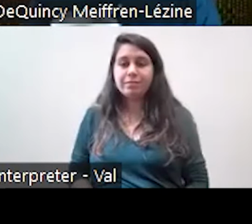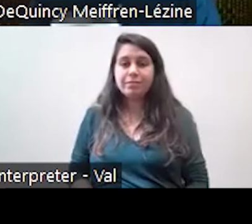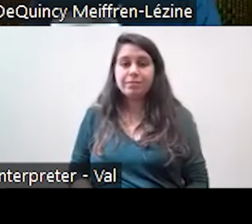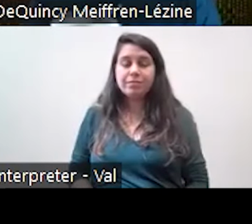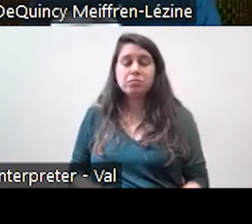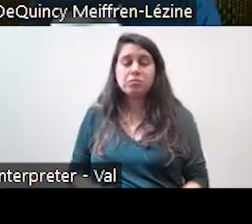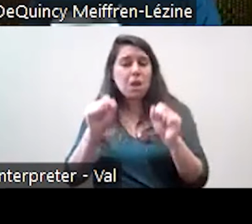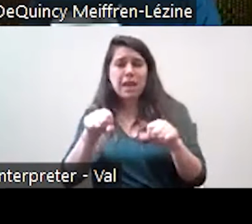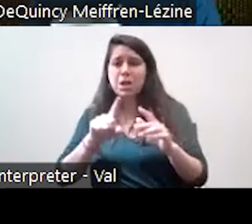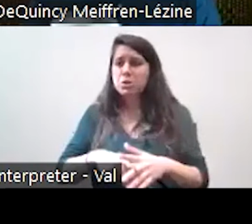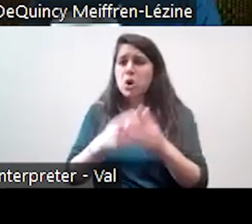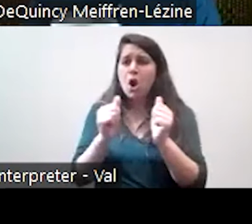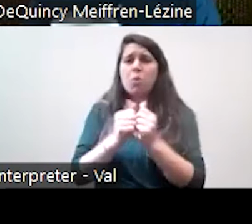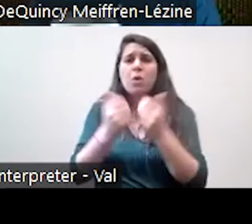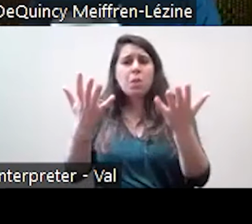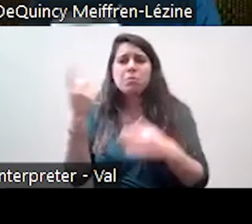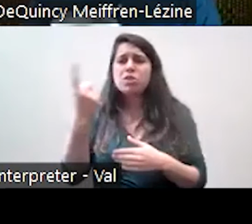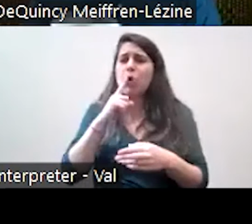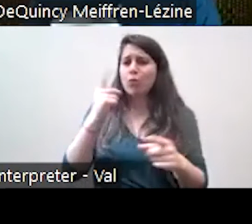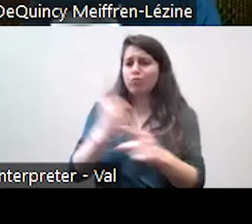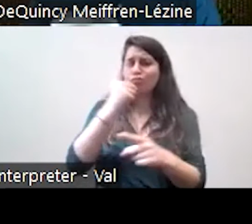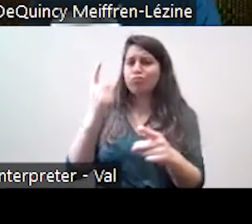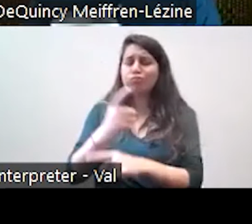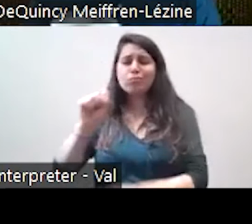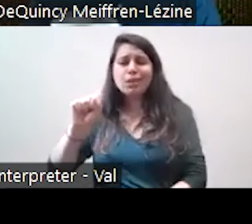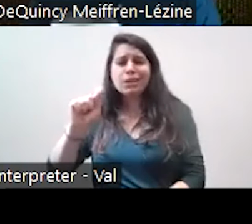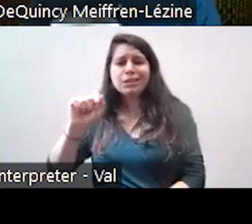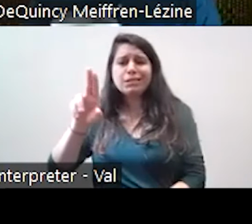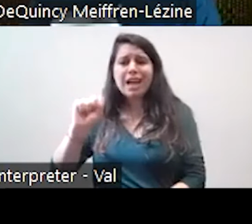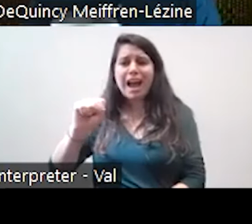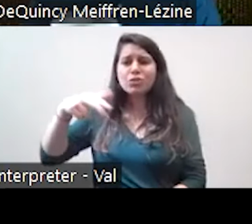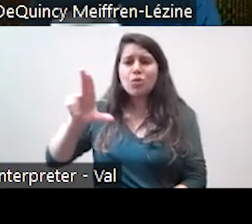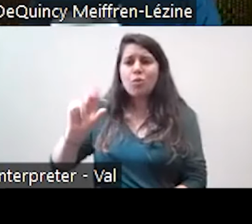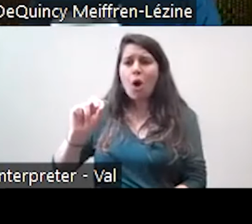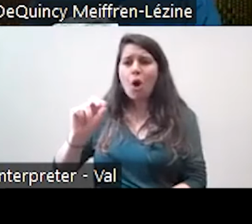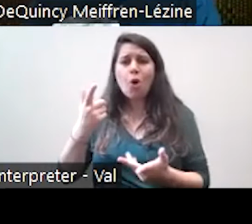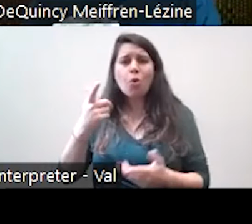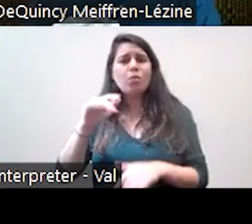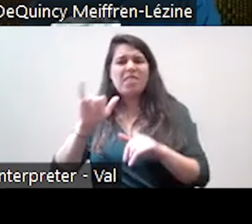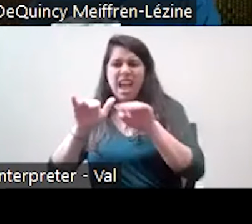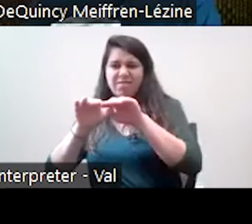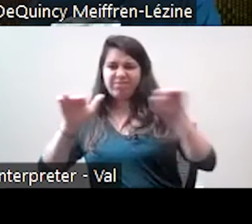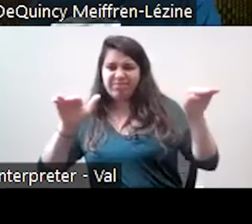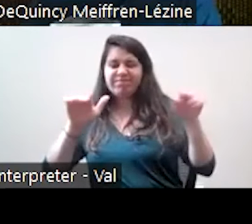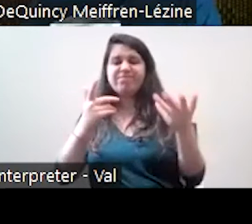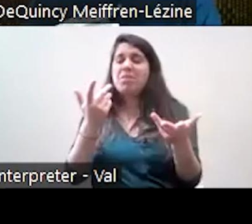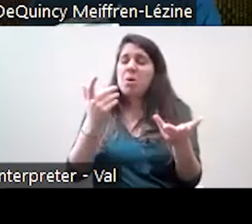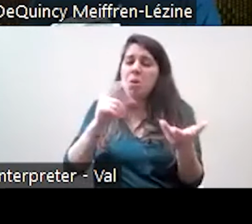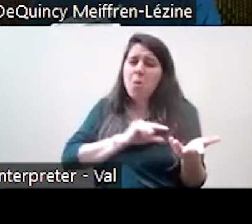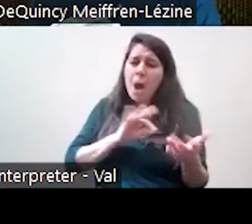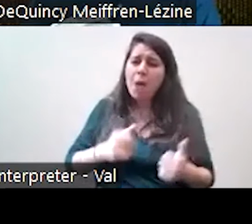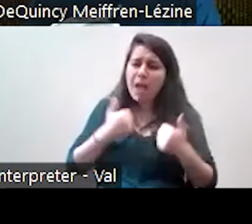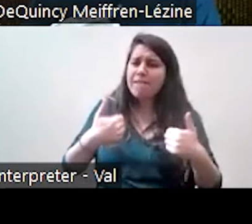that somebody could have a status quo existence, in which case they have some quality of life and it just kind of maintains